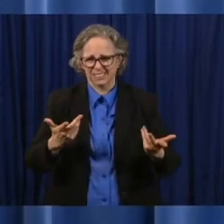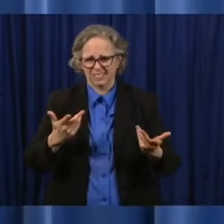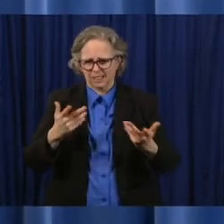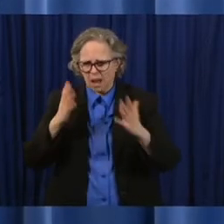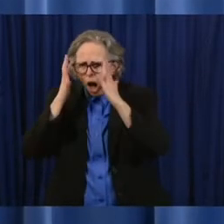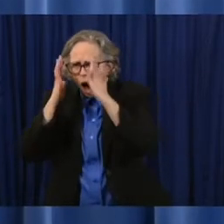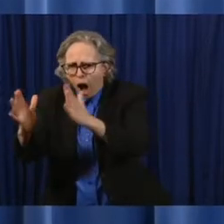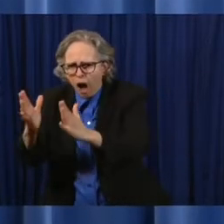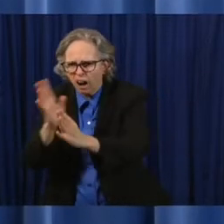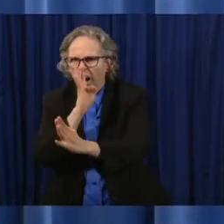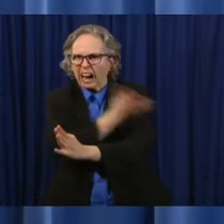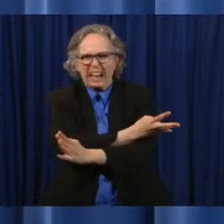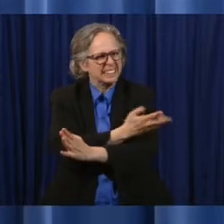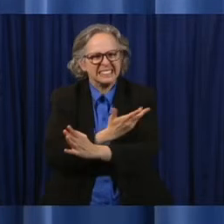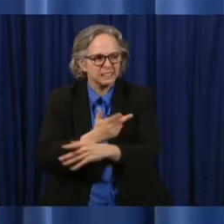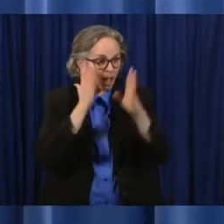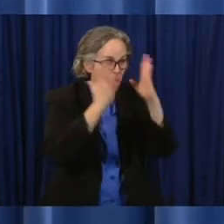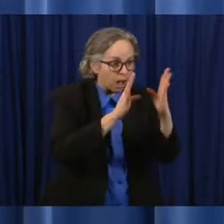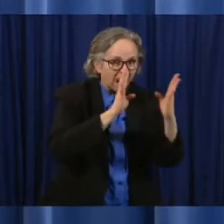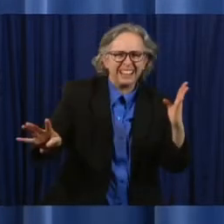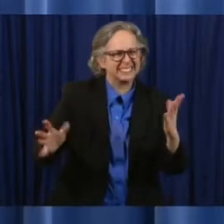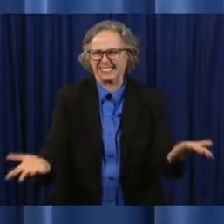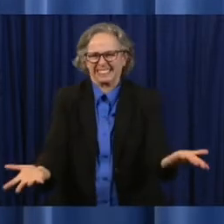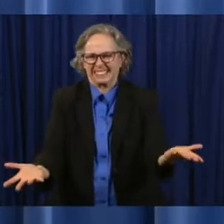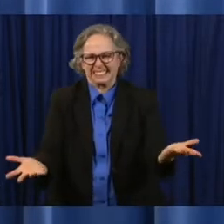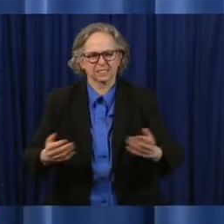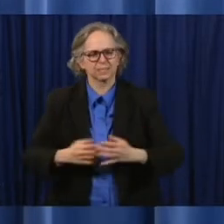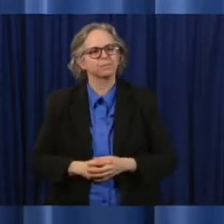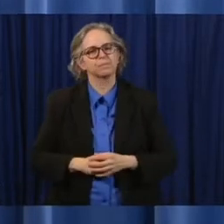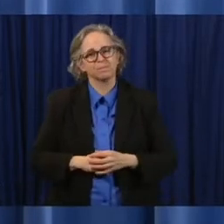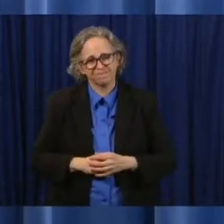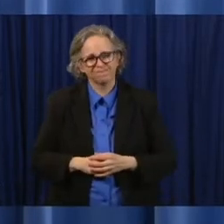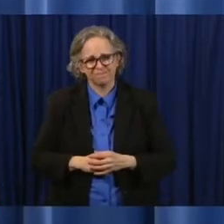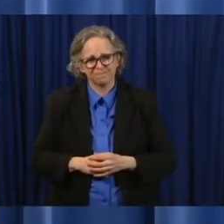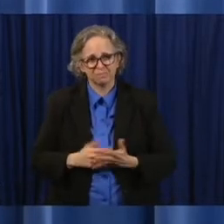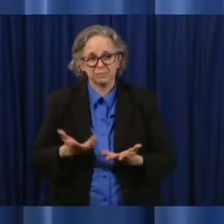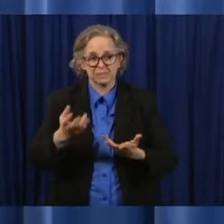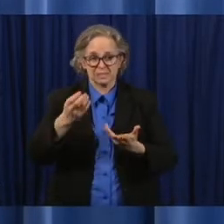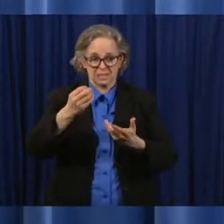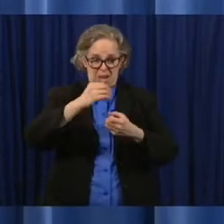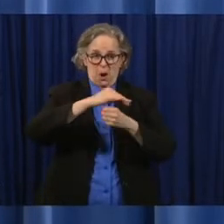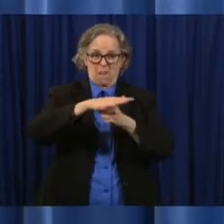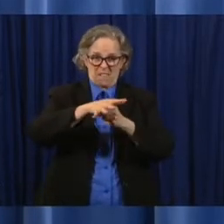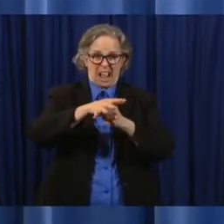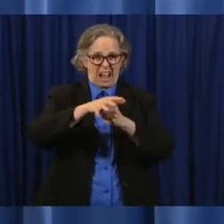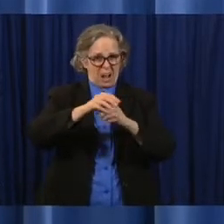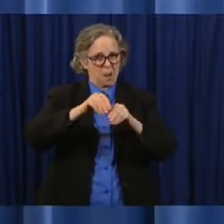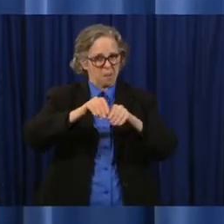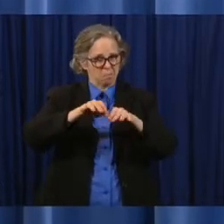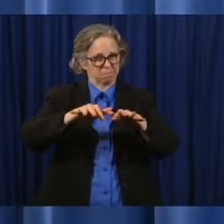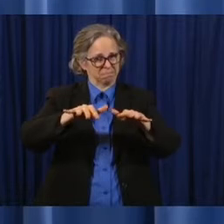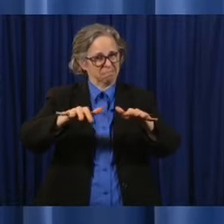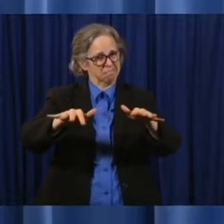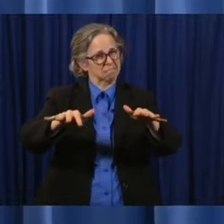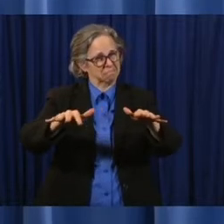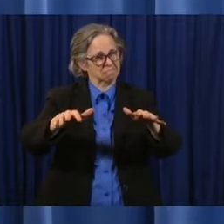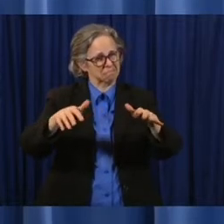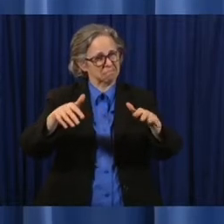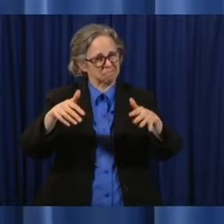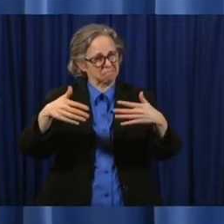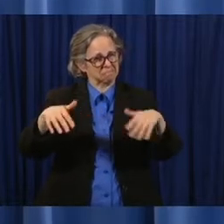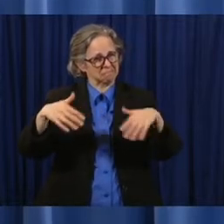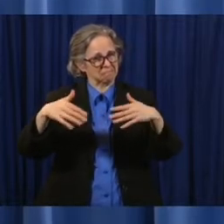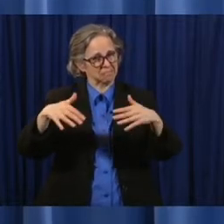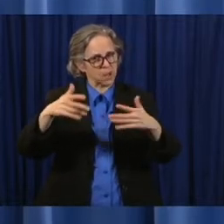the number of coronavirus incidents, a number of people who get it down, where we